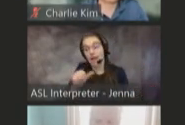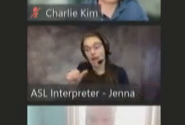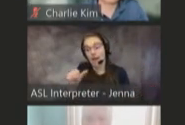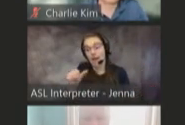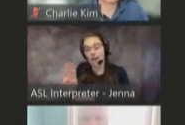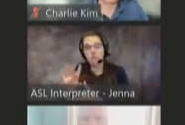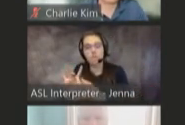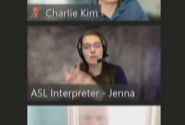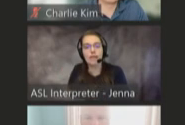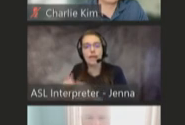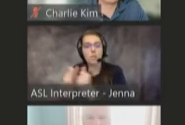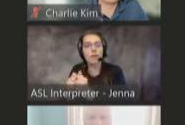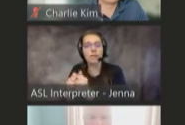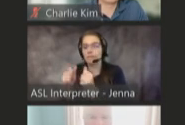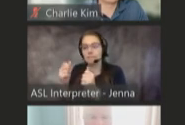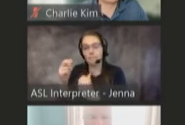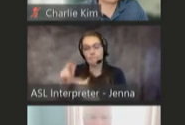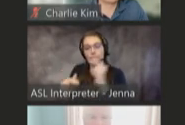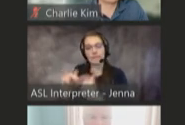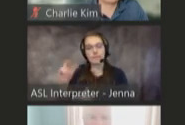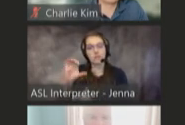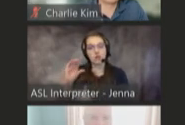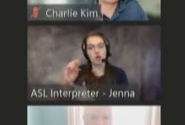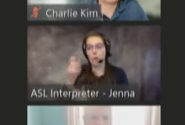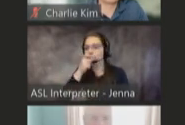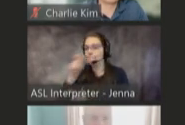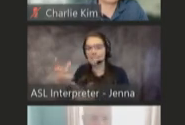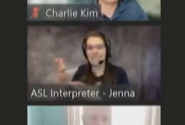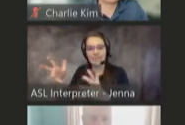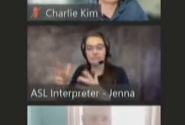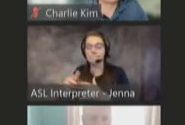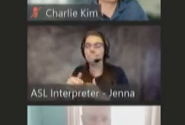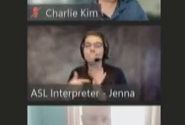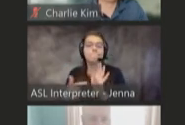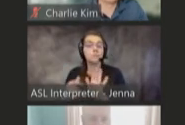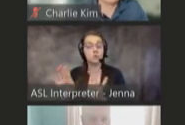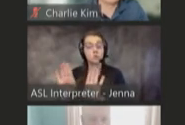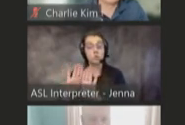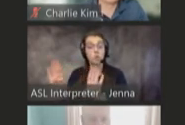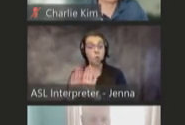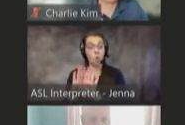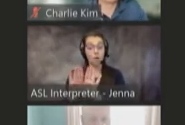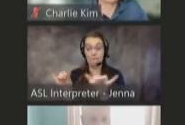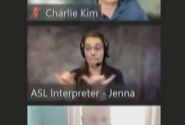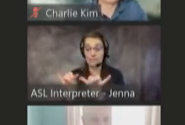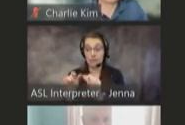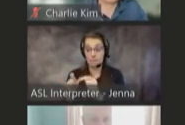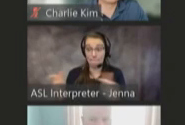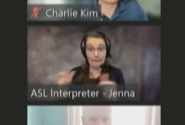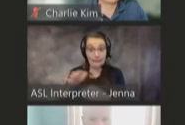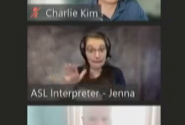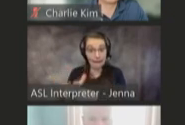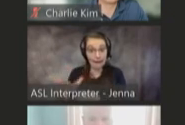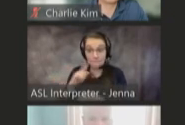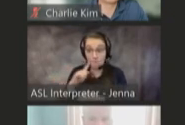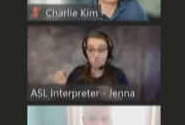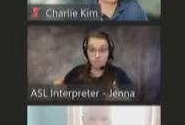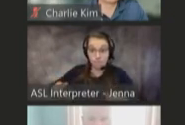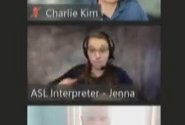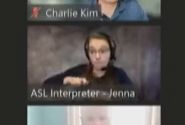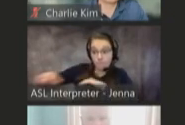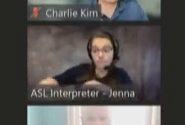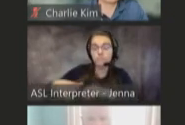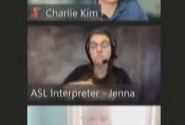Are the doorways wide enough? Does the elevator fit to scale? Strictly building code, no civil rights at all. But